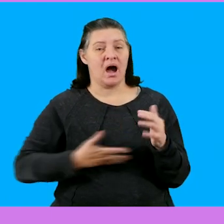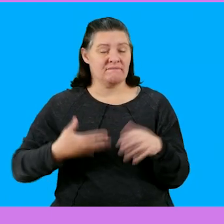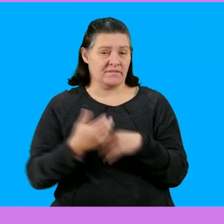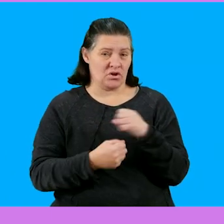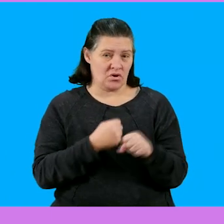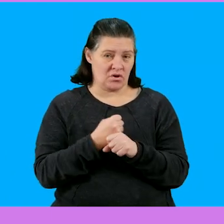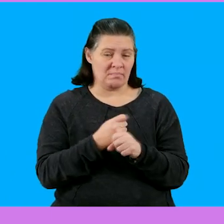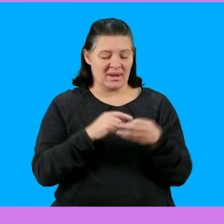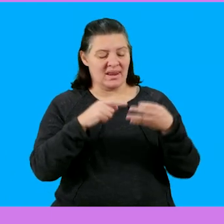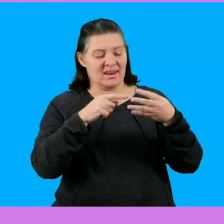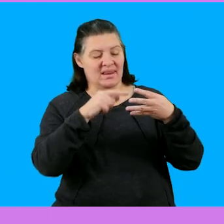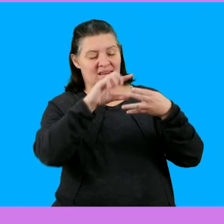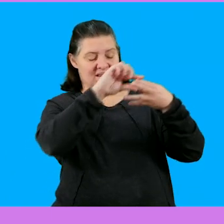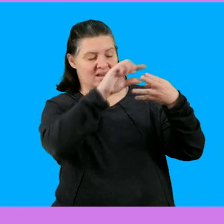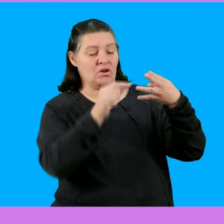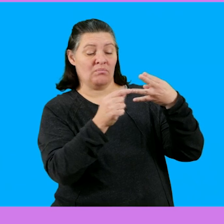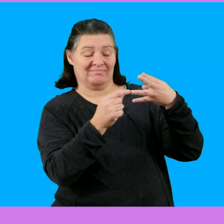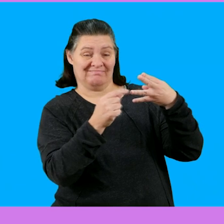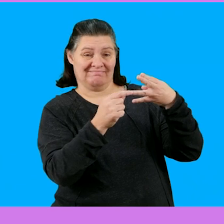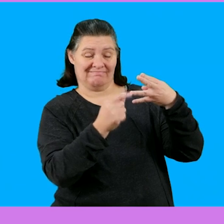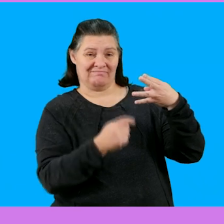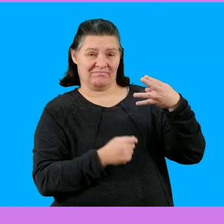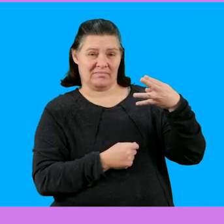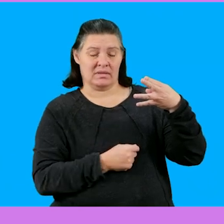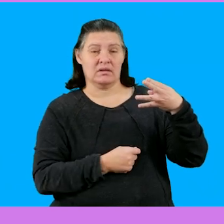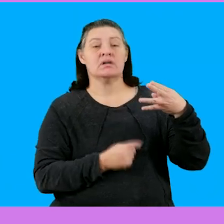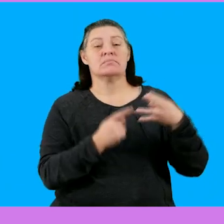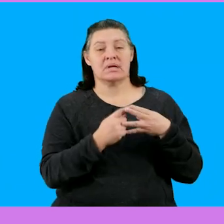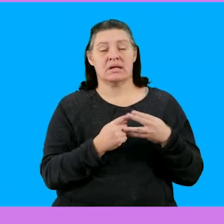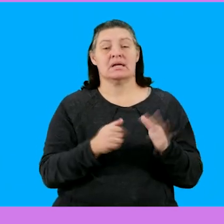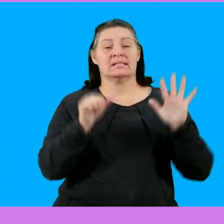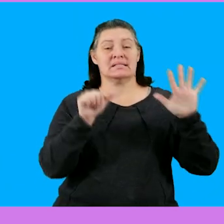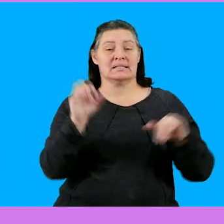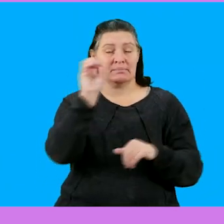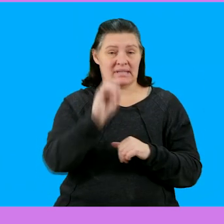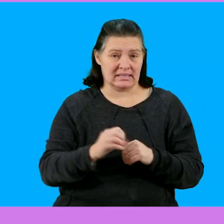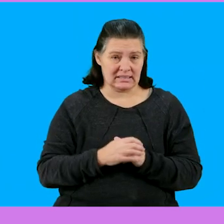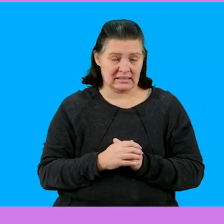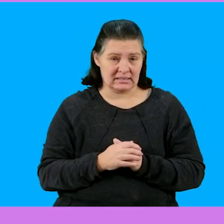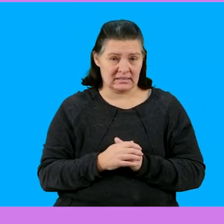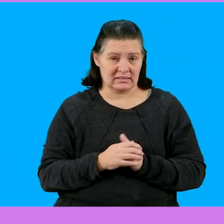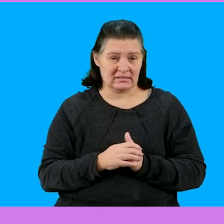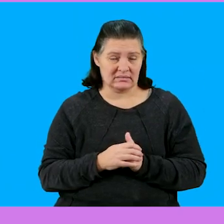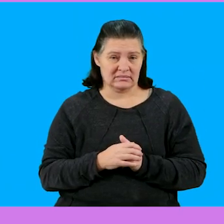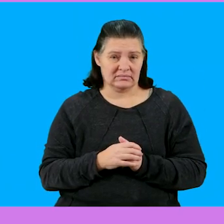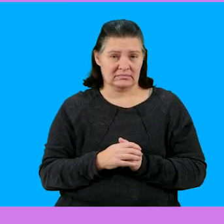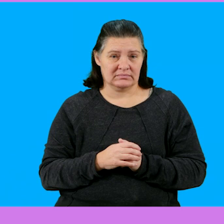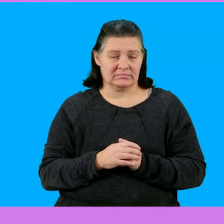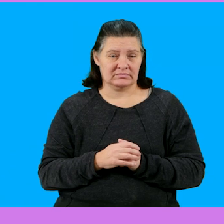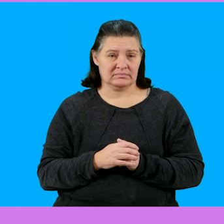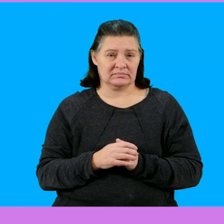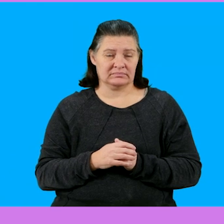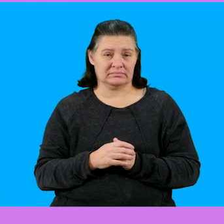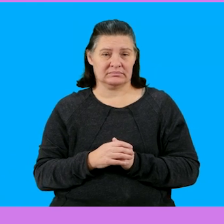half year. Right, so now it will be 6%. So I'm